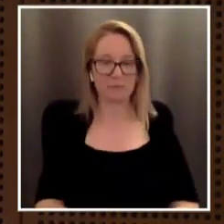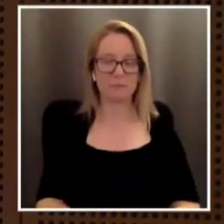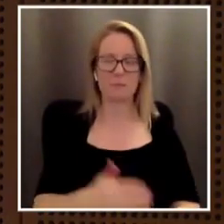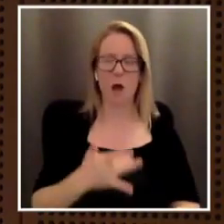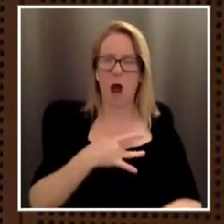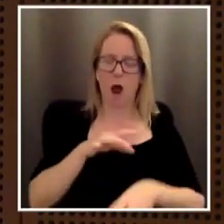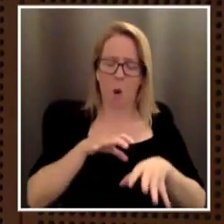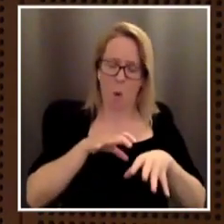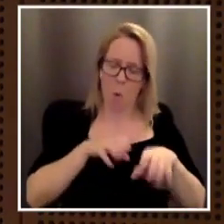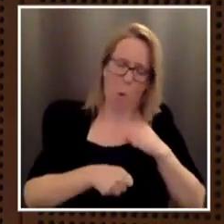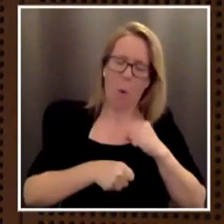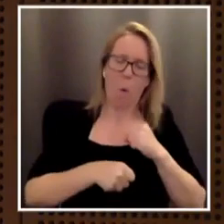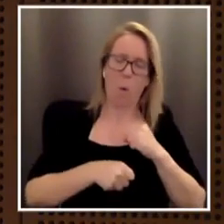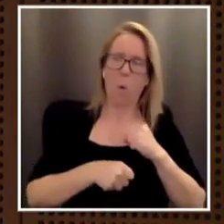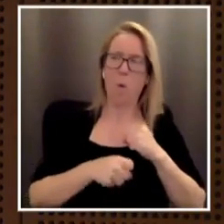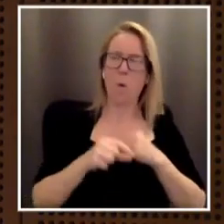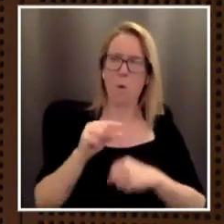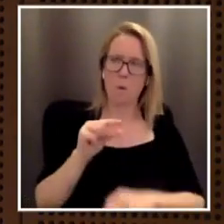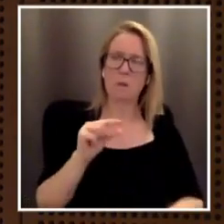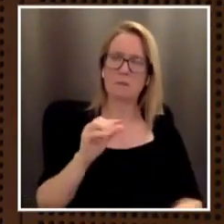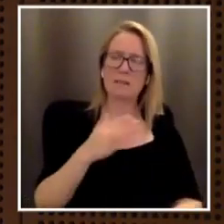broke a little.